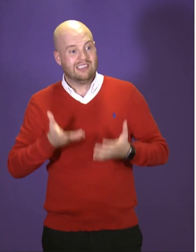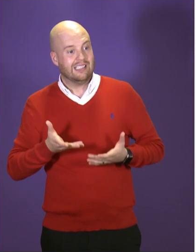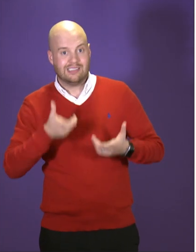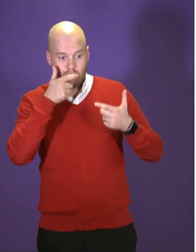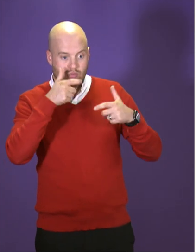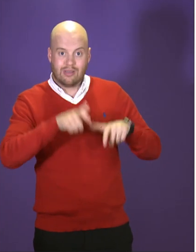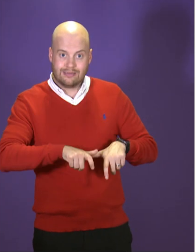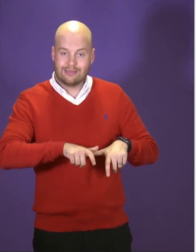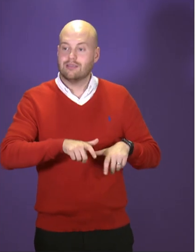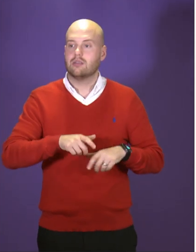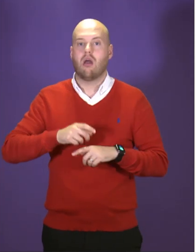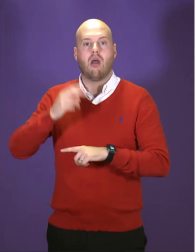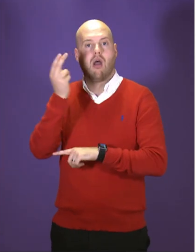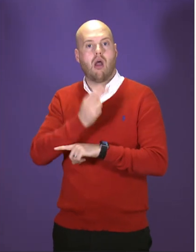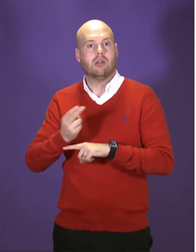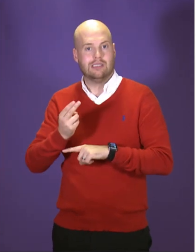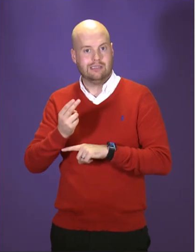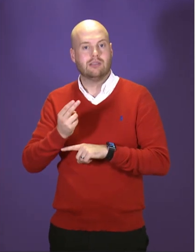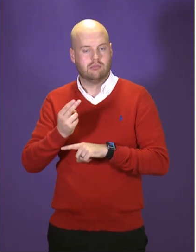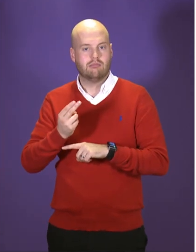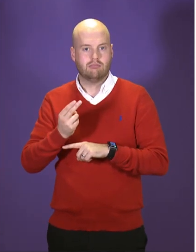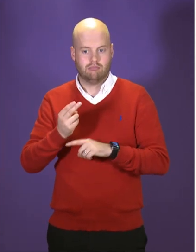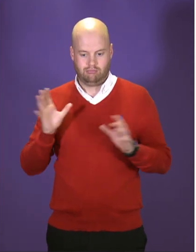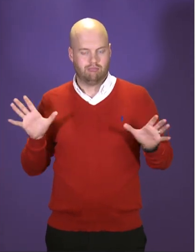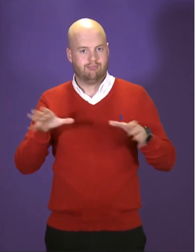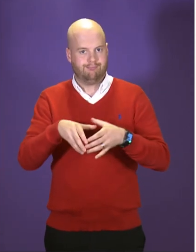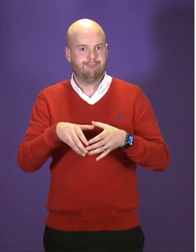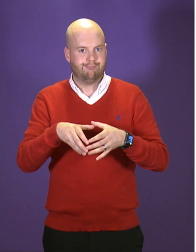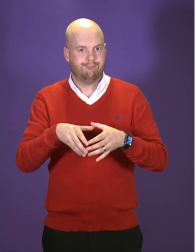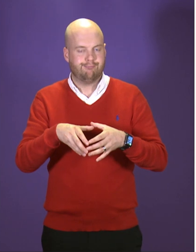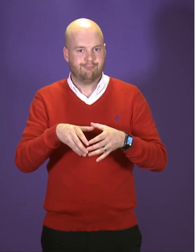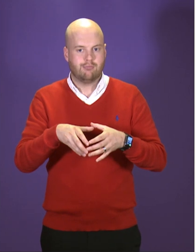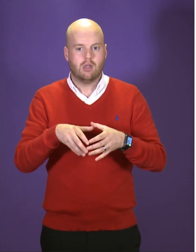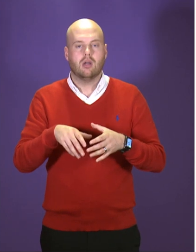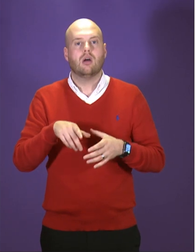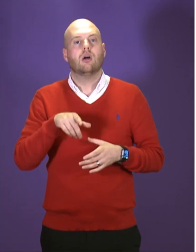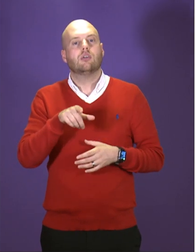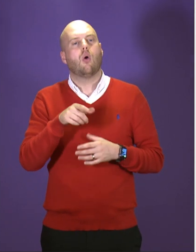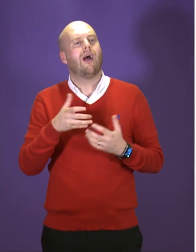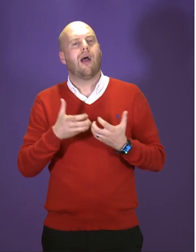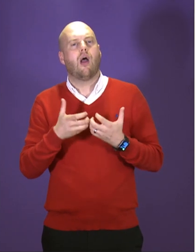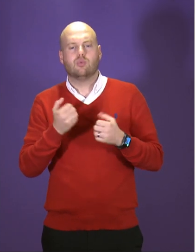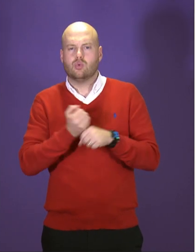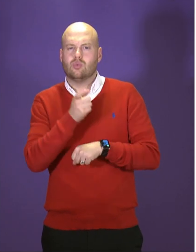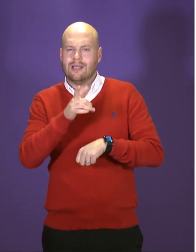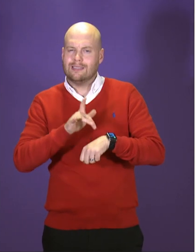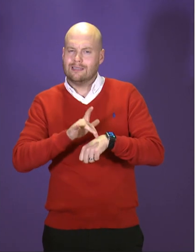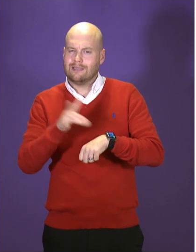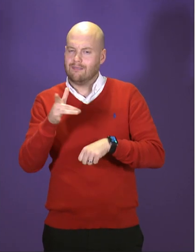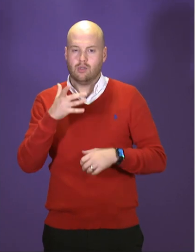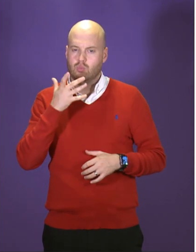and artists to make way for the wealthy and the culturally connected. And to do that sensitively is very hard